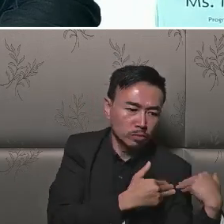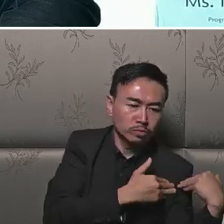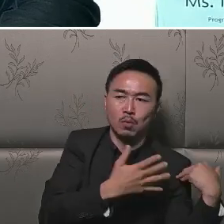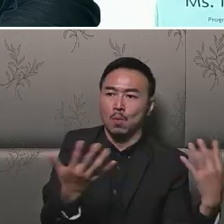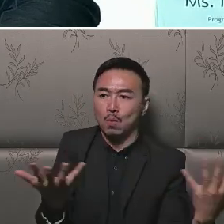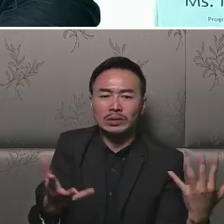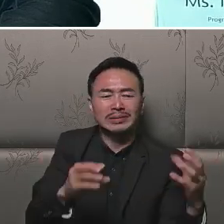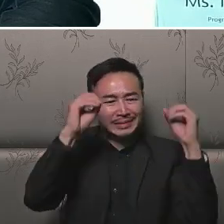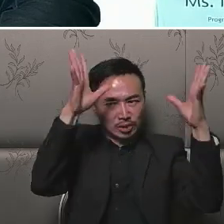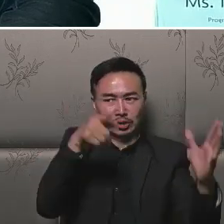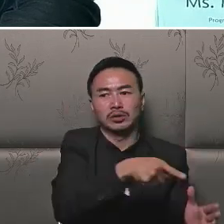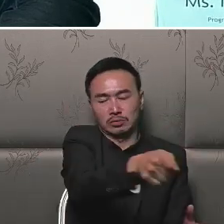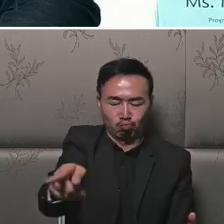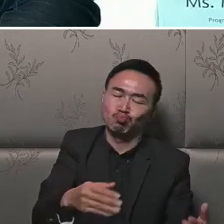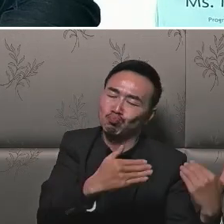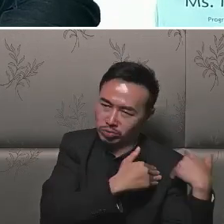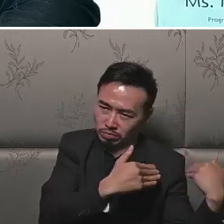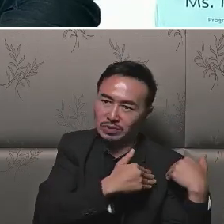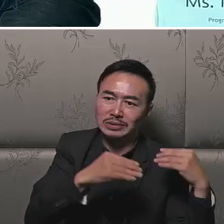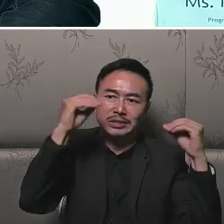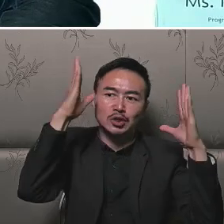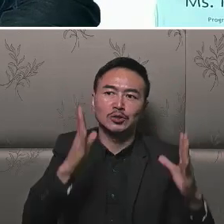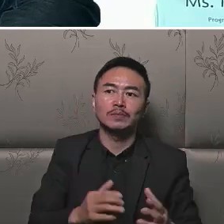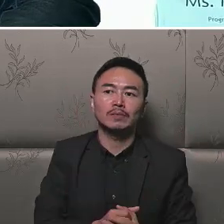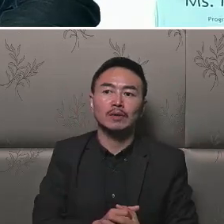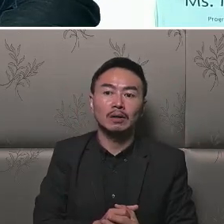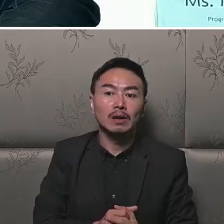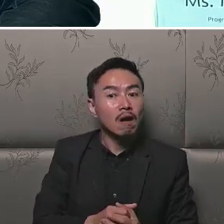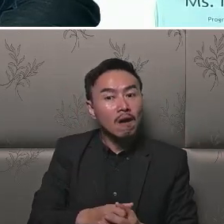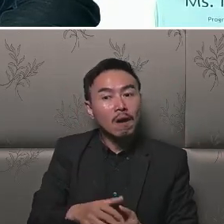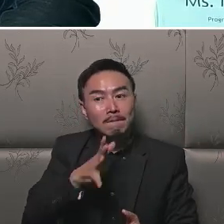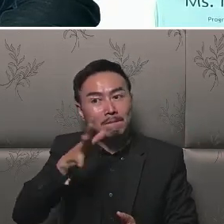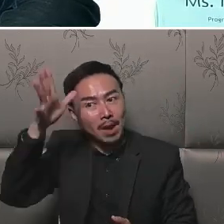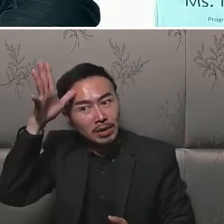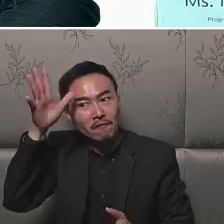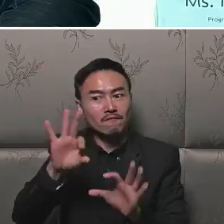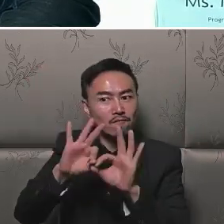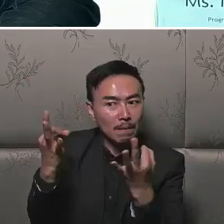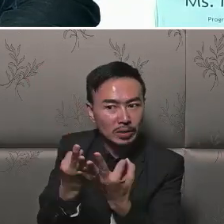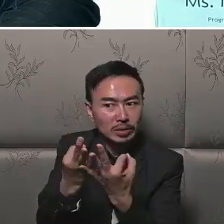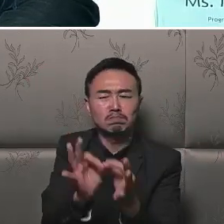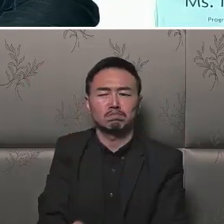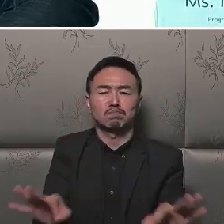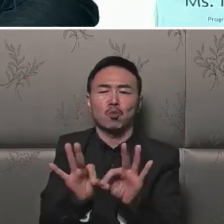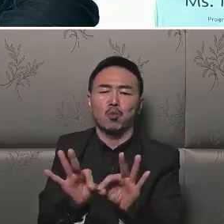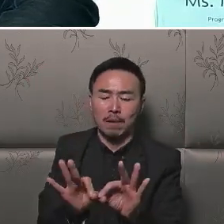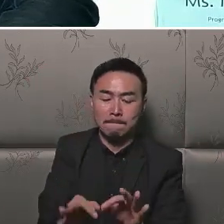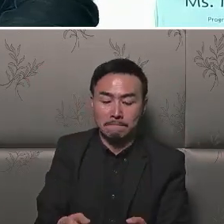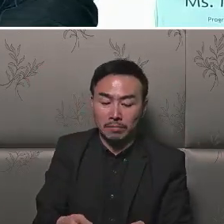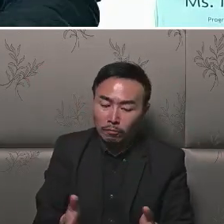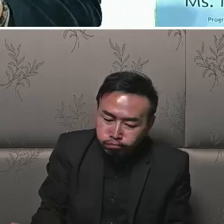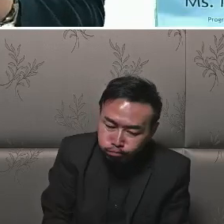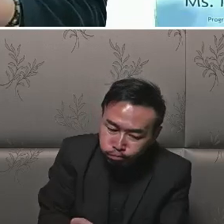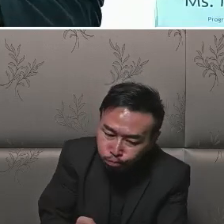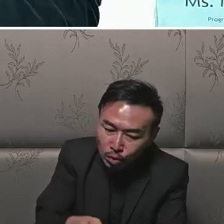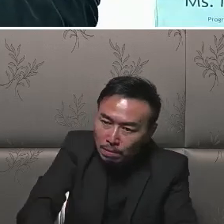their roles, significant roles to support the studies of their children, teachers,